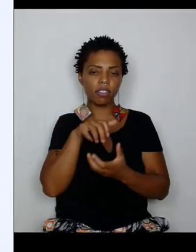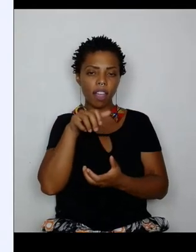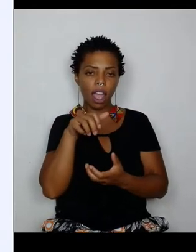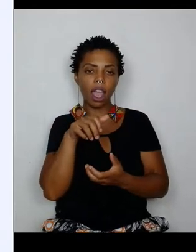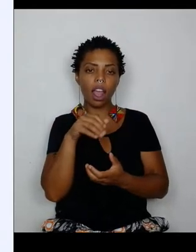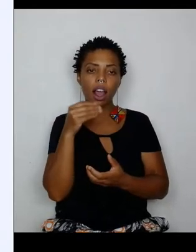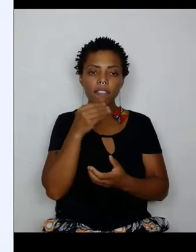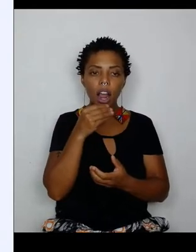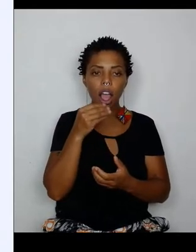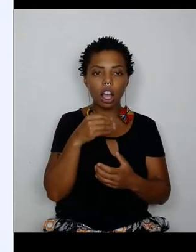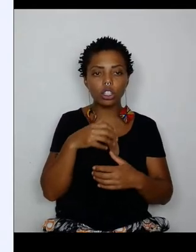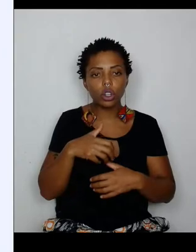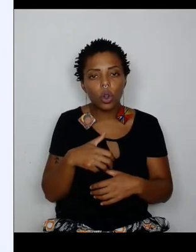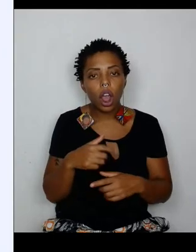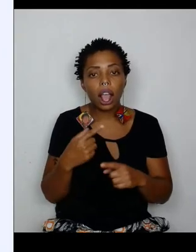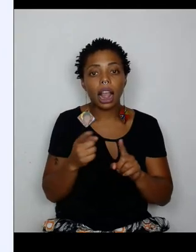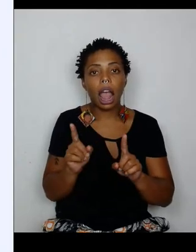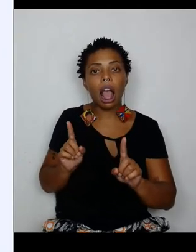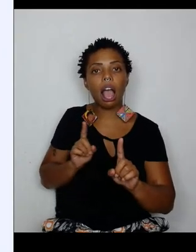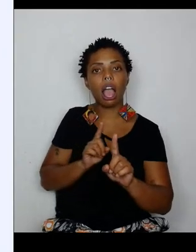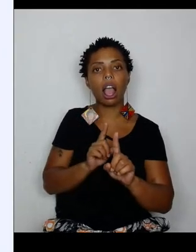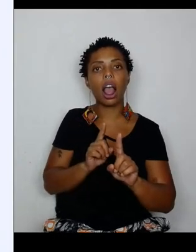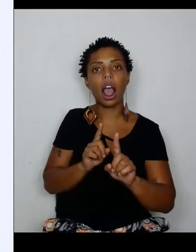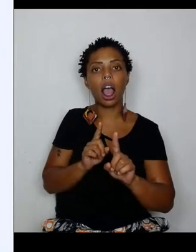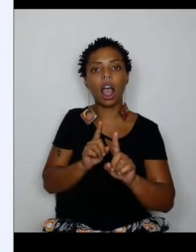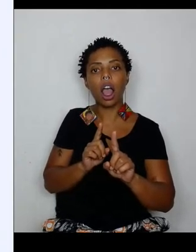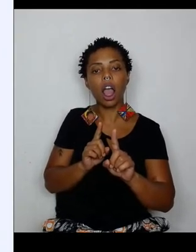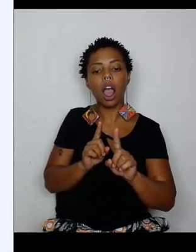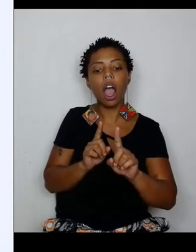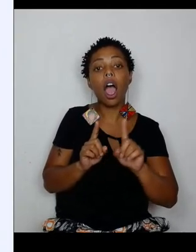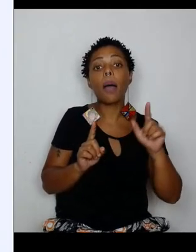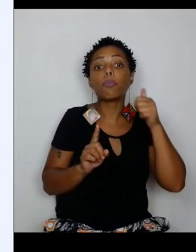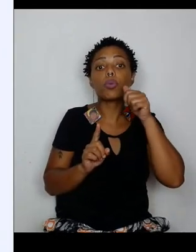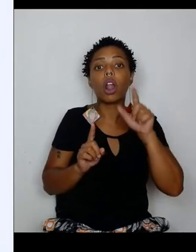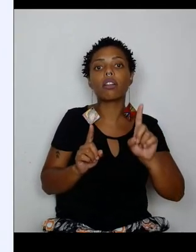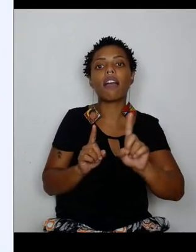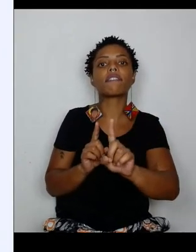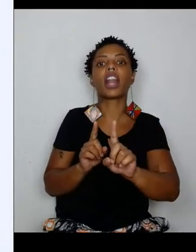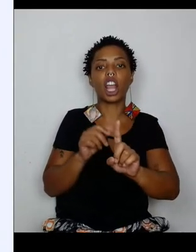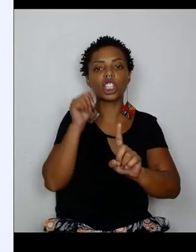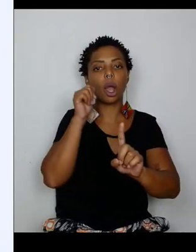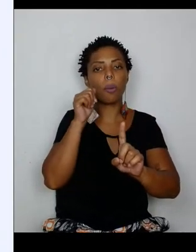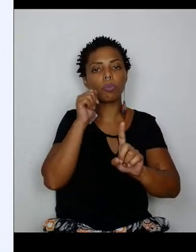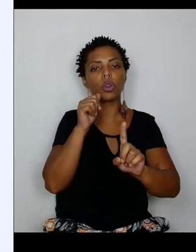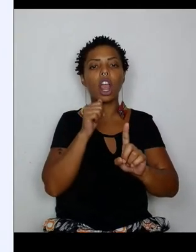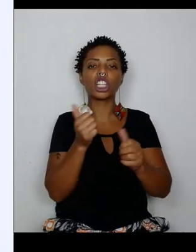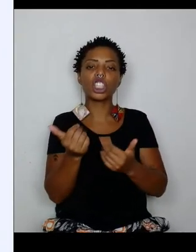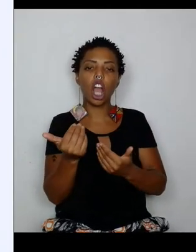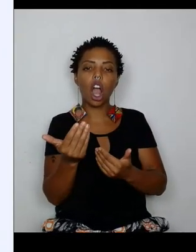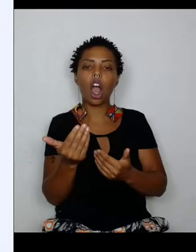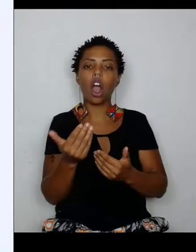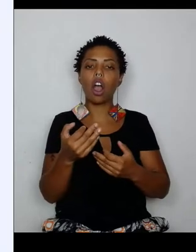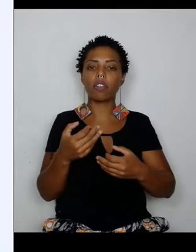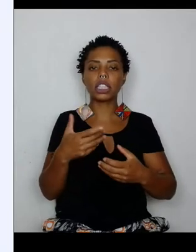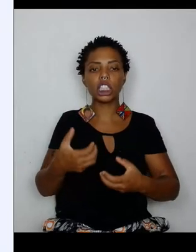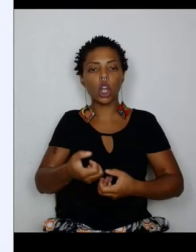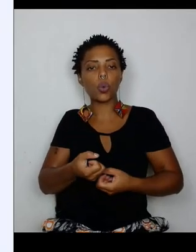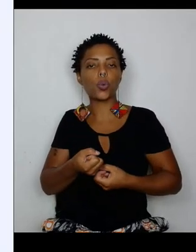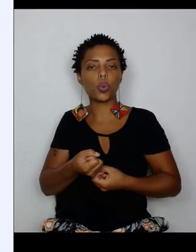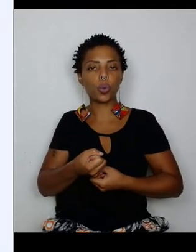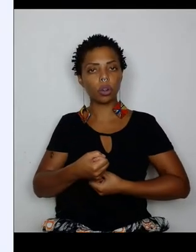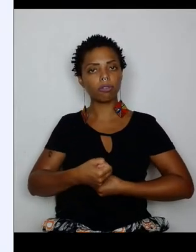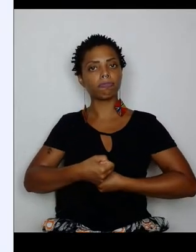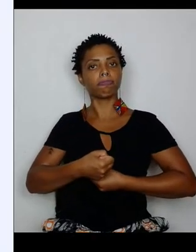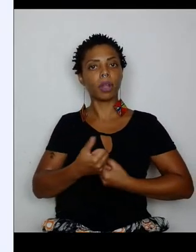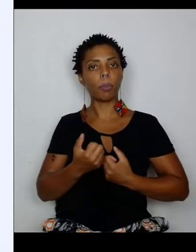woman who holds her arm protectively in juxtaposition with the painting you can see how gauguin radically